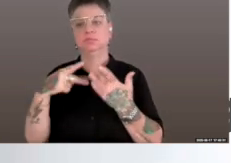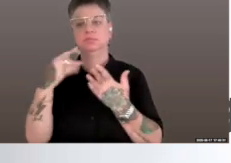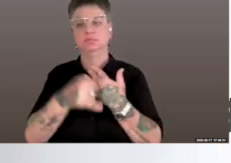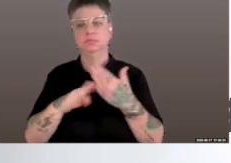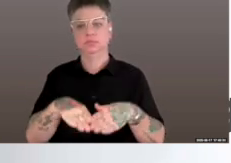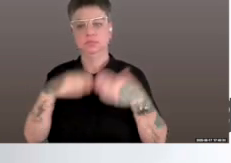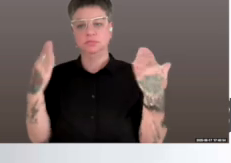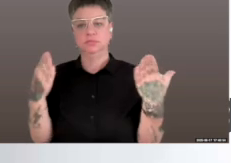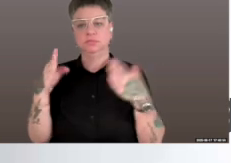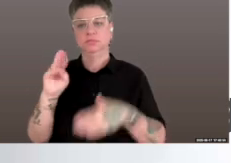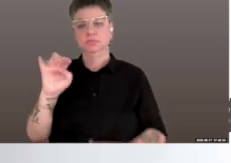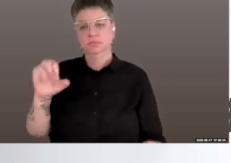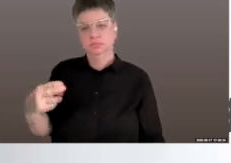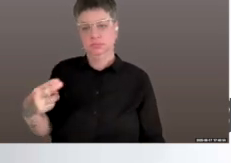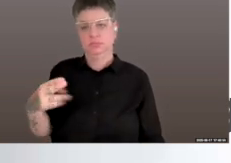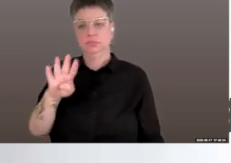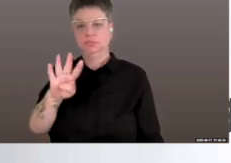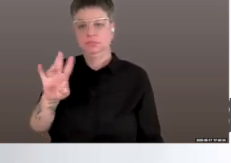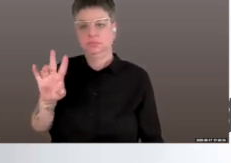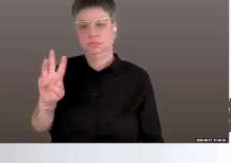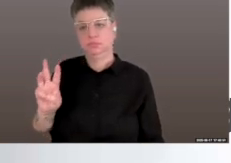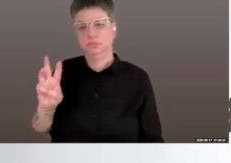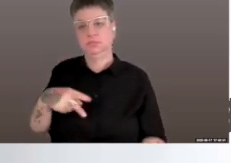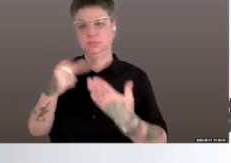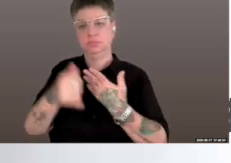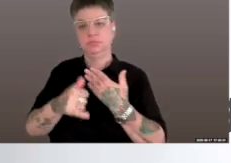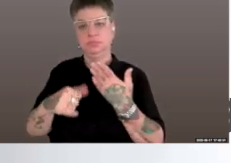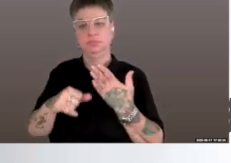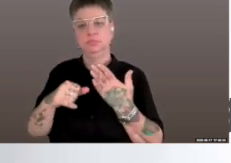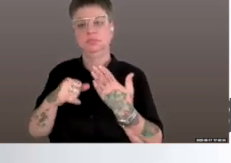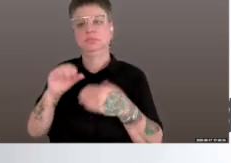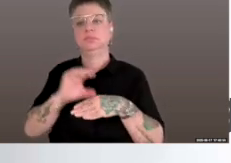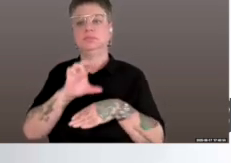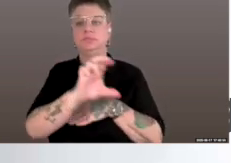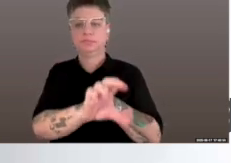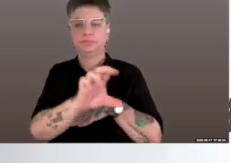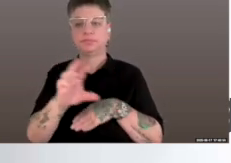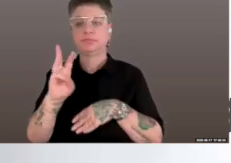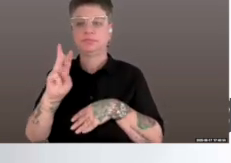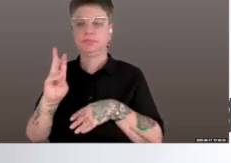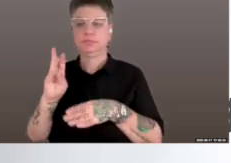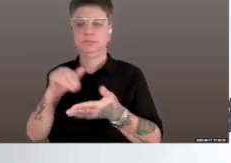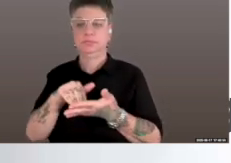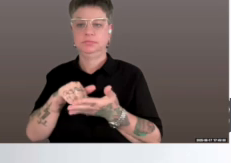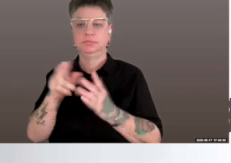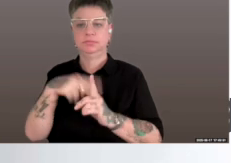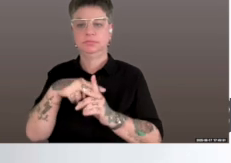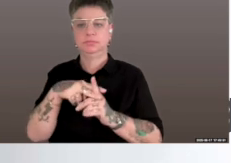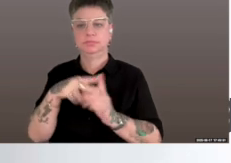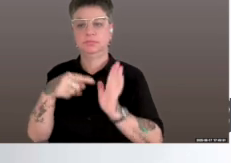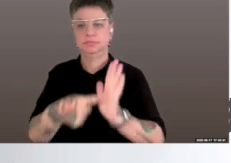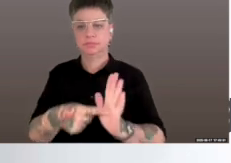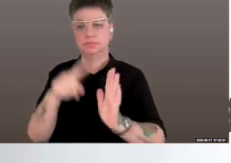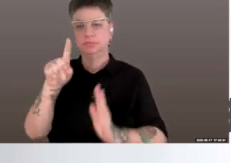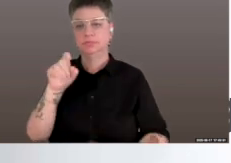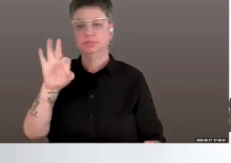low-income consumers as they replace their higher polluting vehicles with cleaner transportation. The regional programs are currently administered by